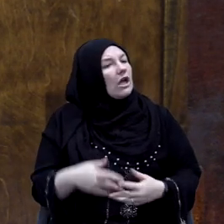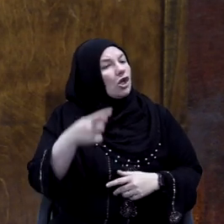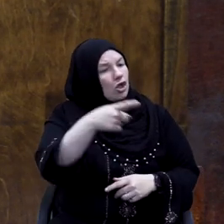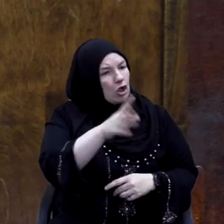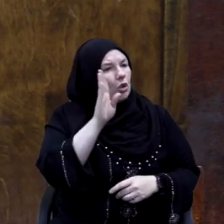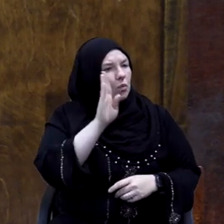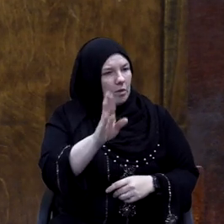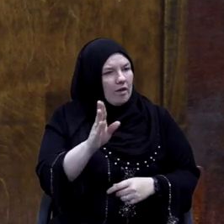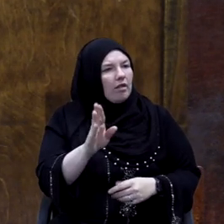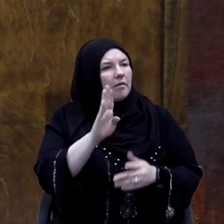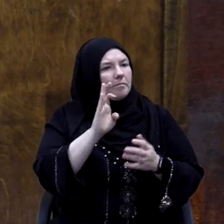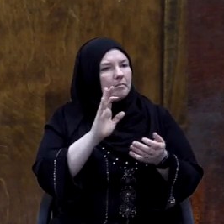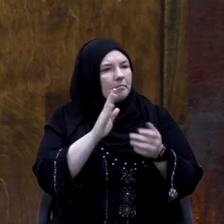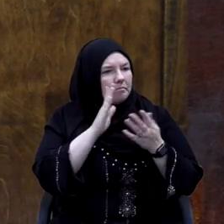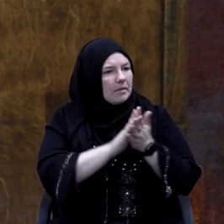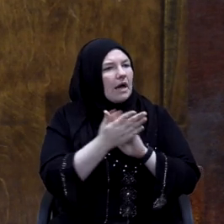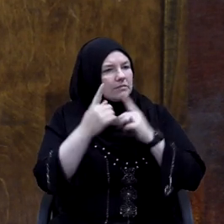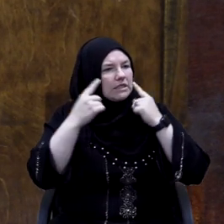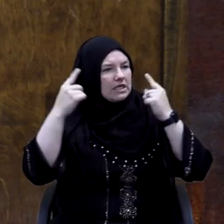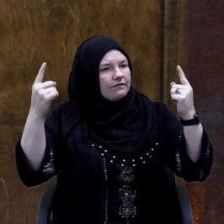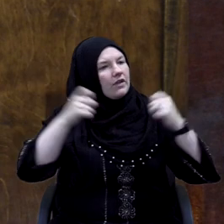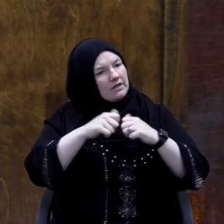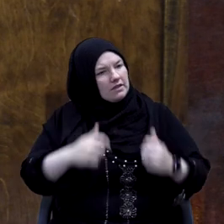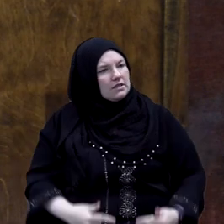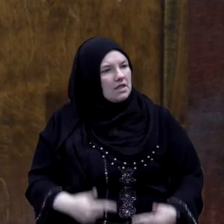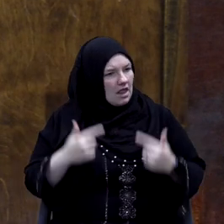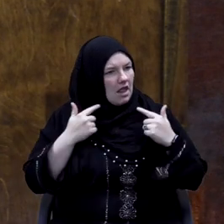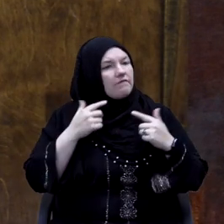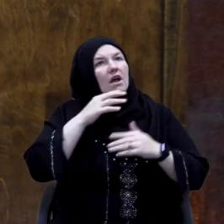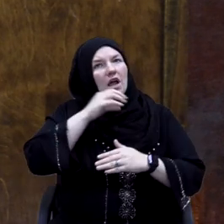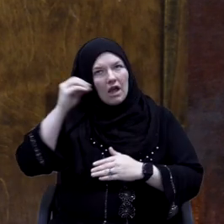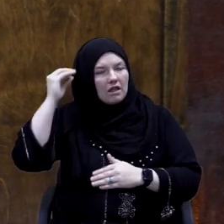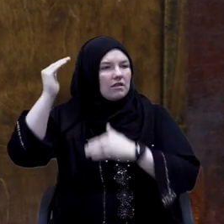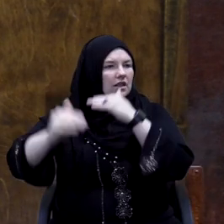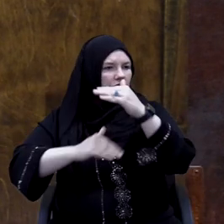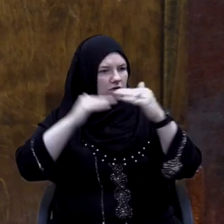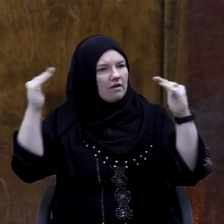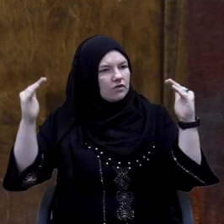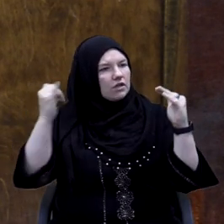the upper hand in this life and in the hereafter.